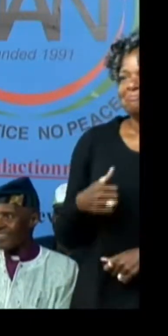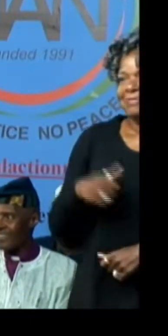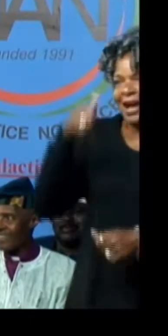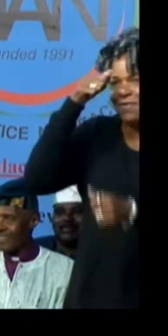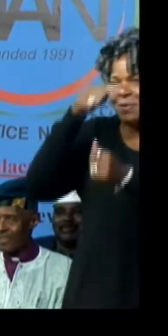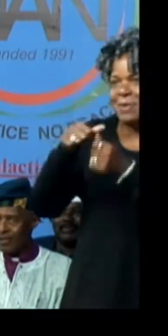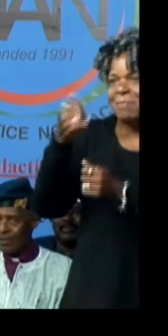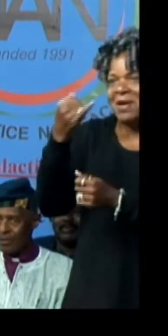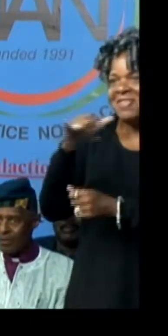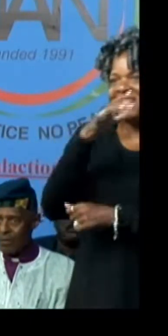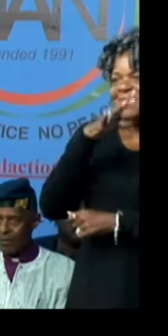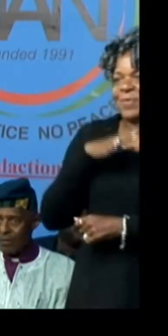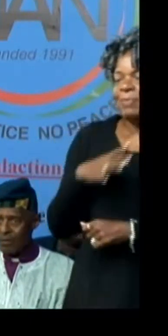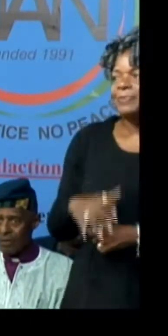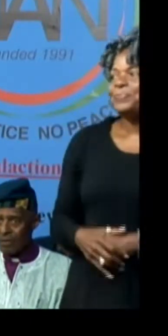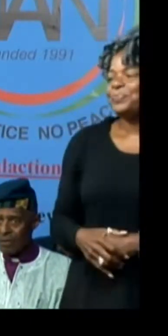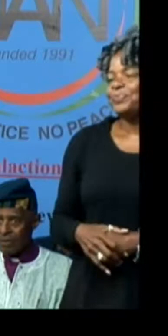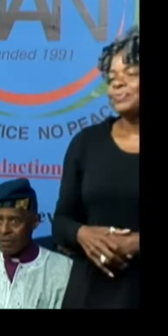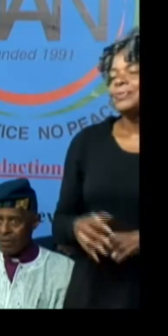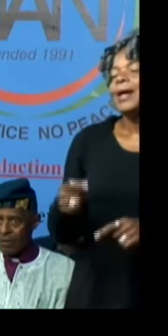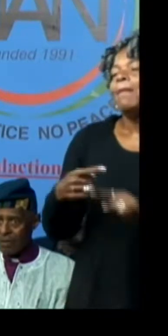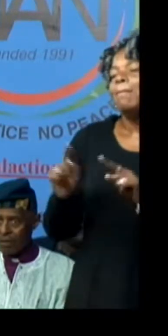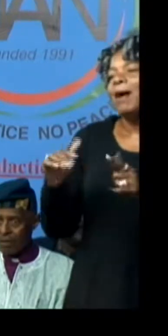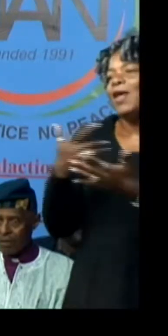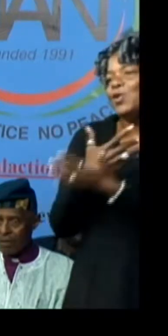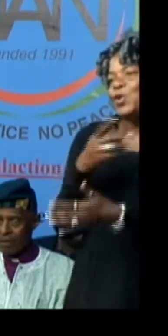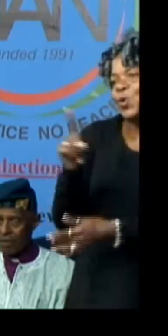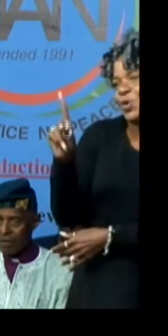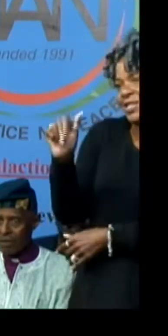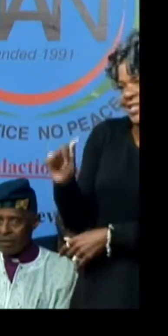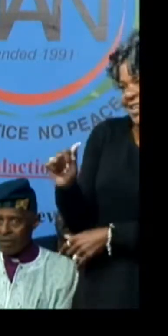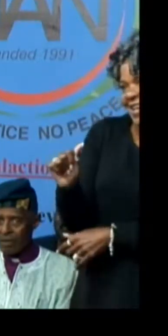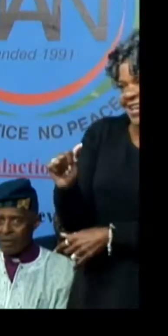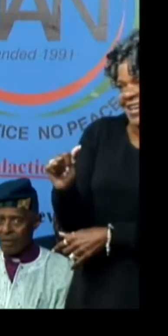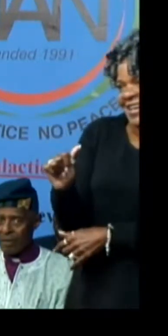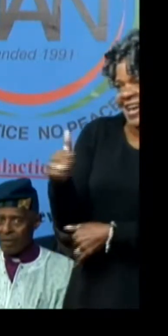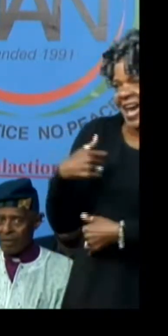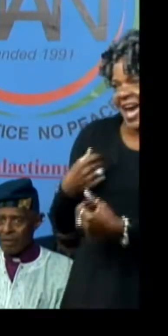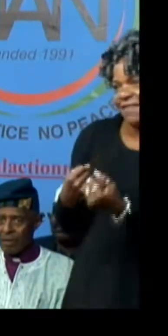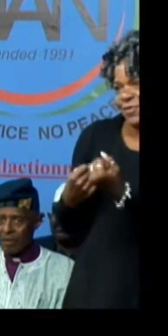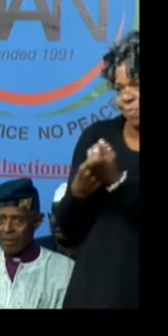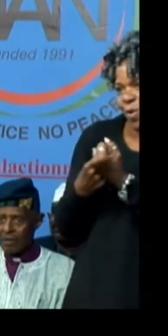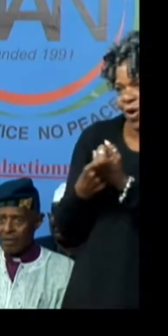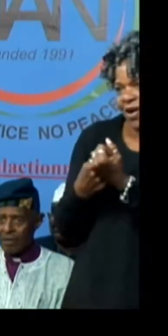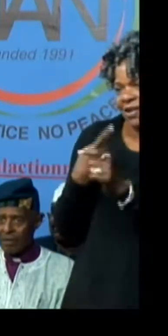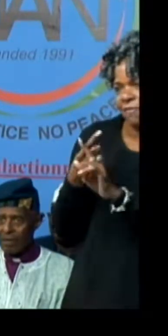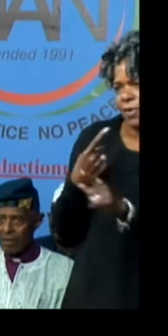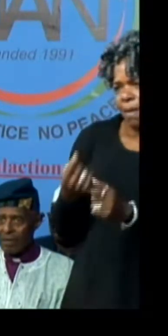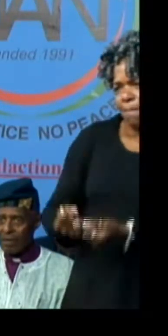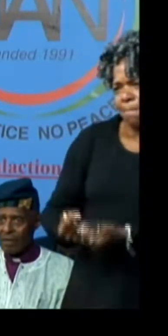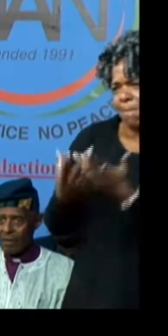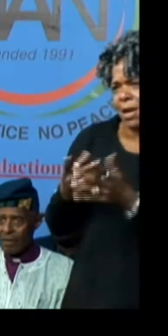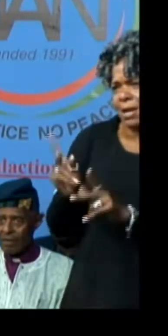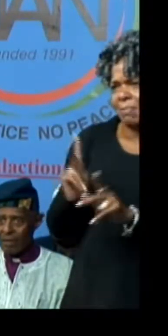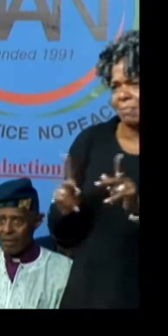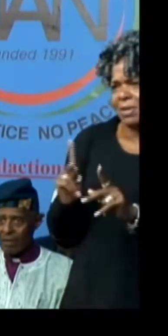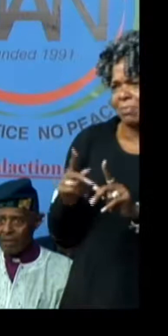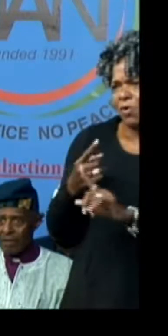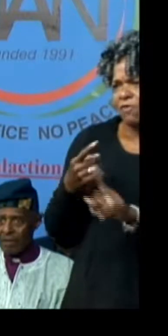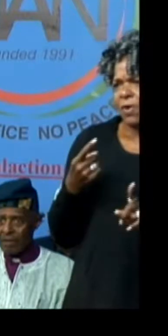He is supported by many people that we respect, Reverend Dr. A.R.